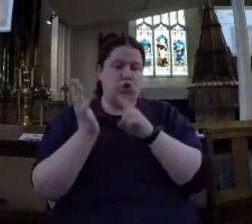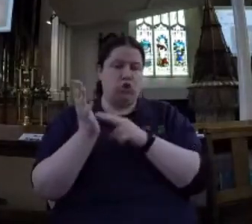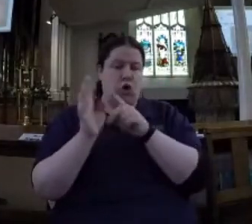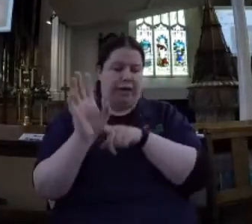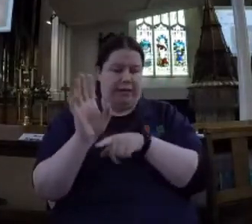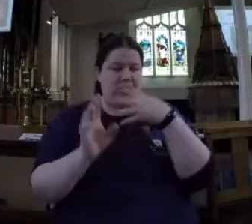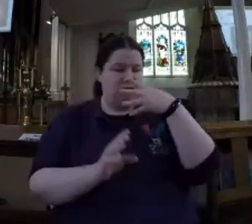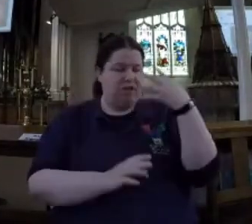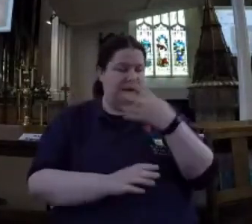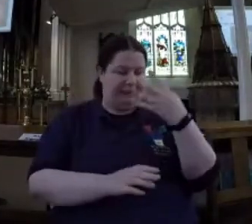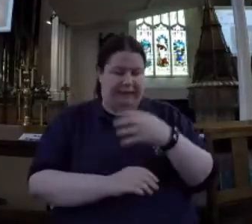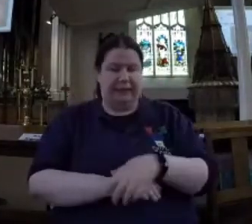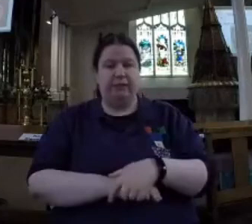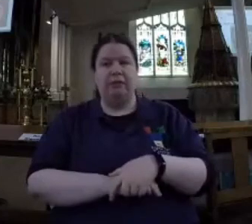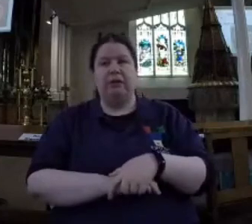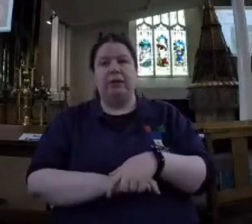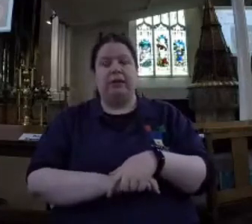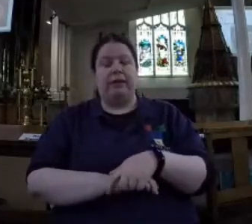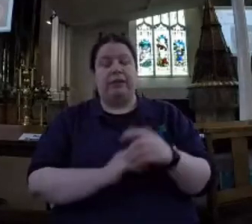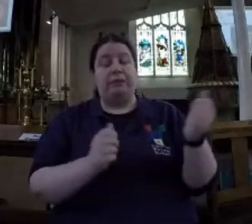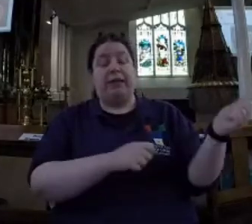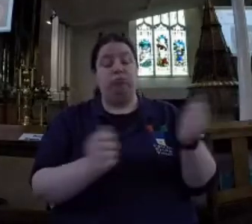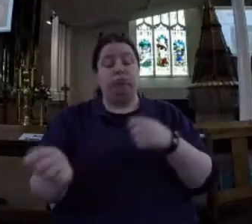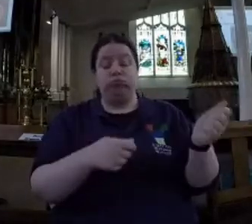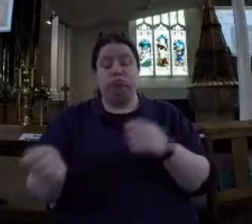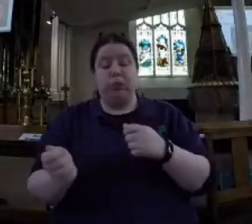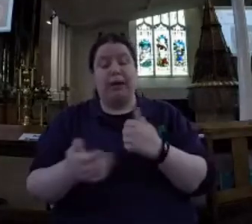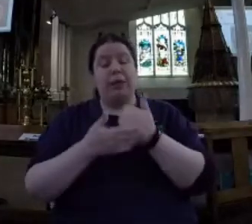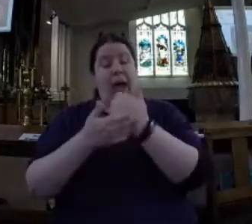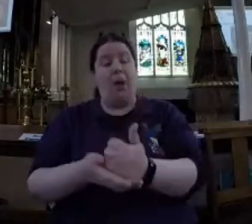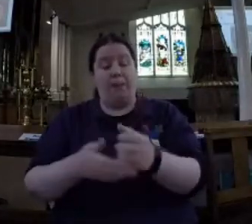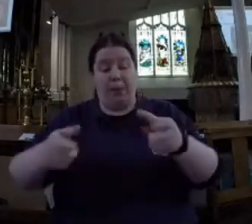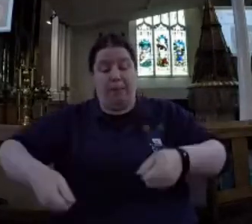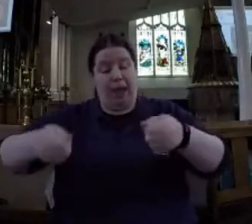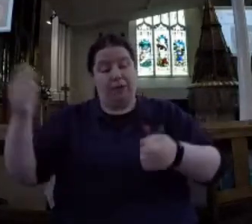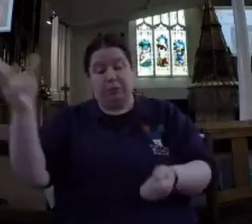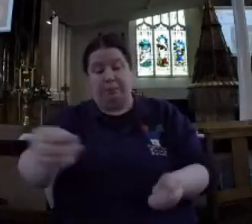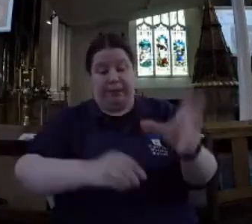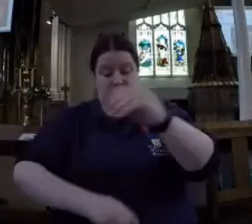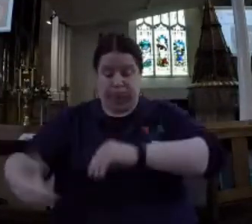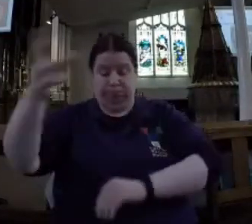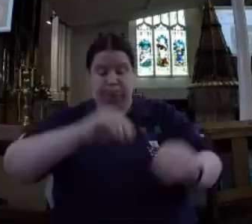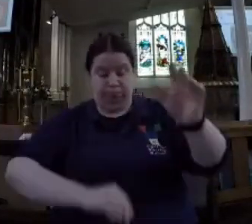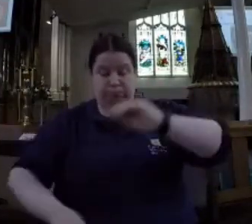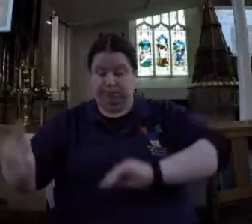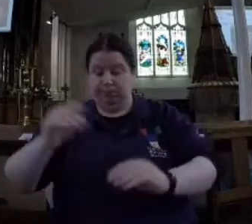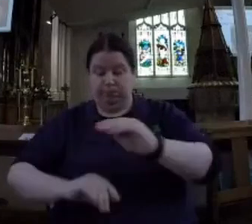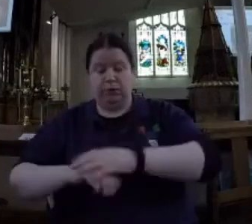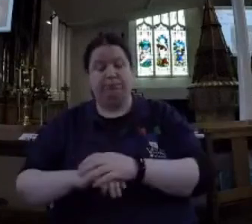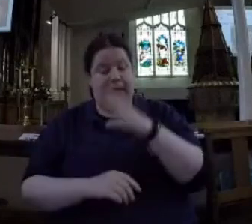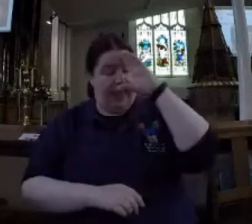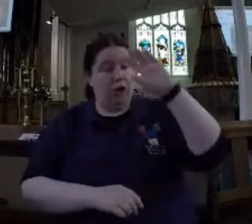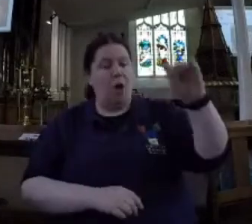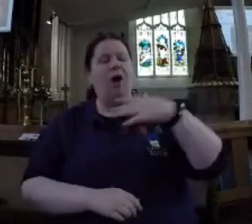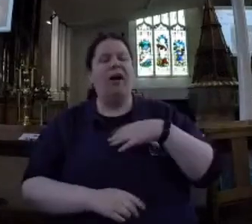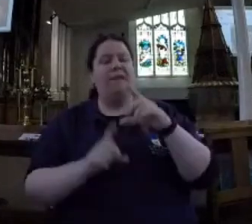to pack groceries in bags at the checkout at the supermarket where he worked. And he told her that he had Down